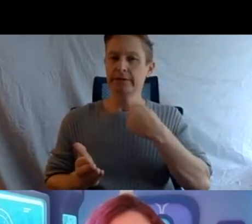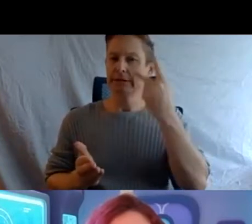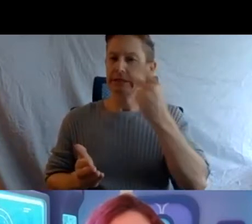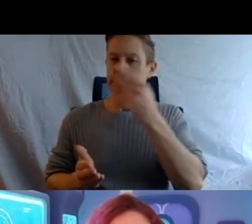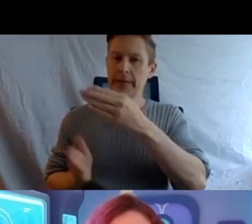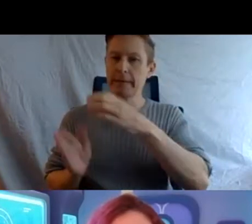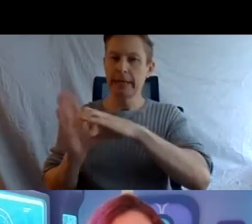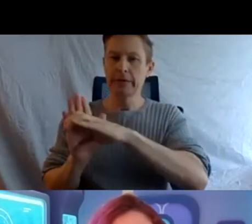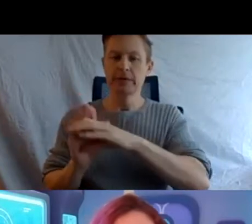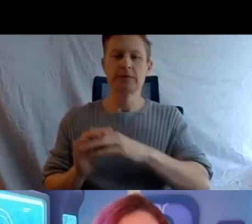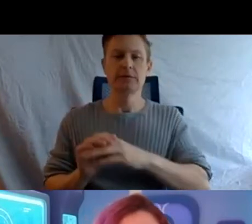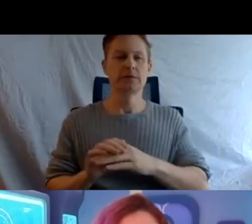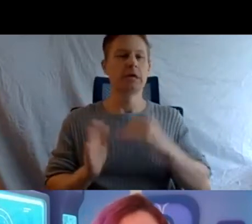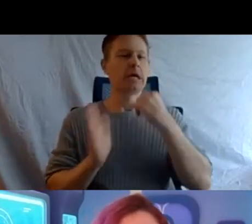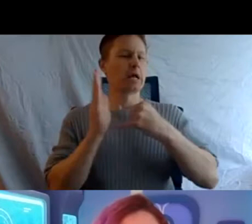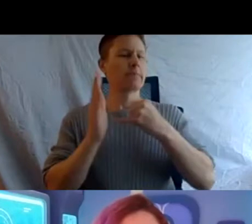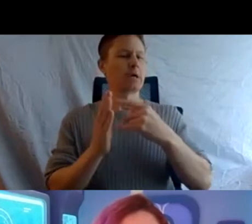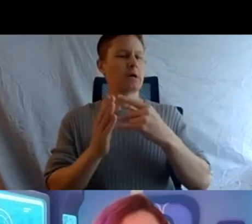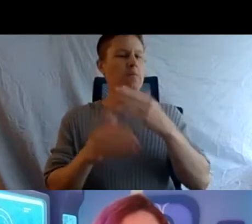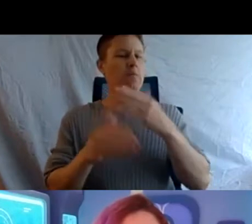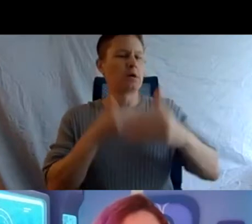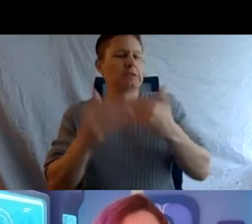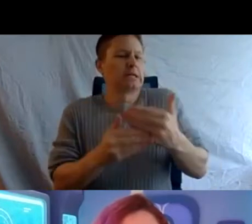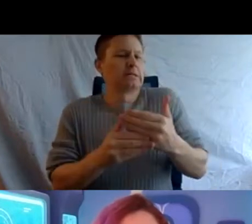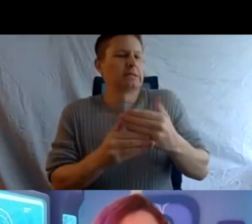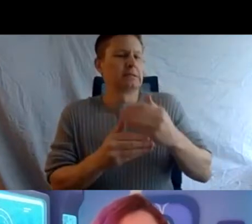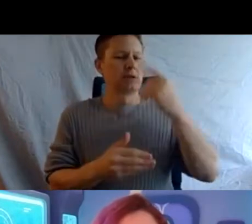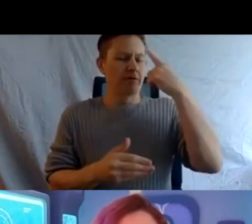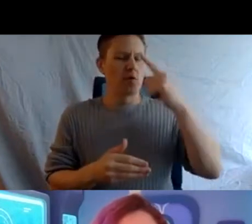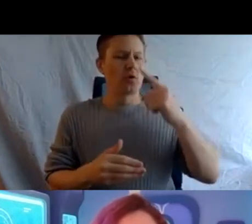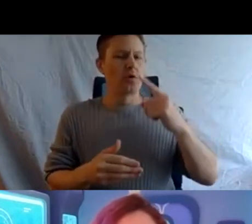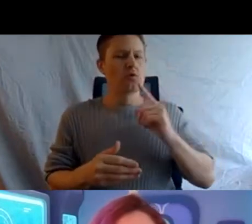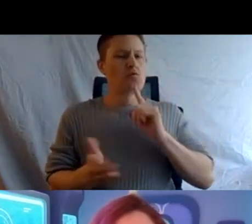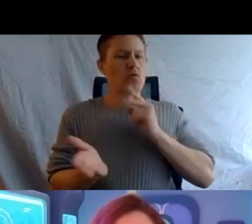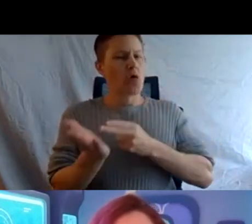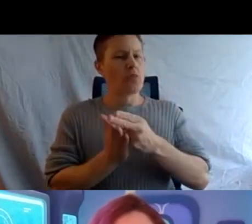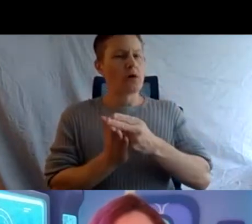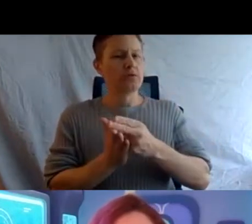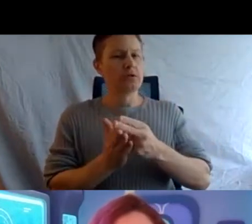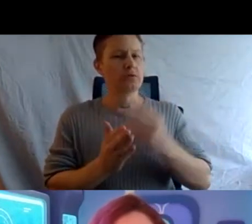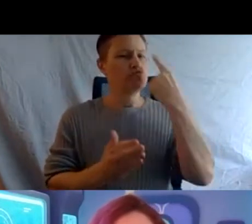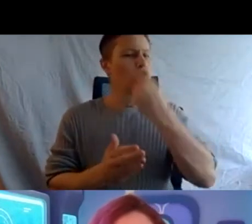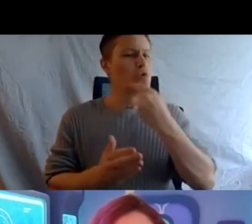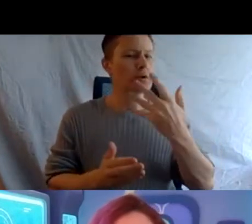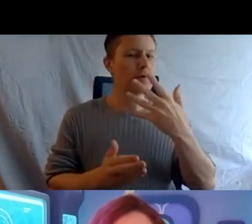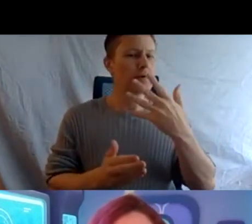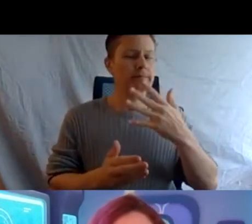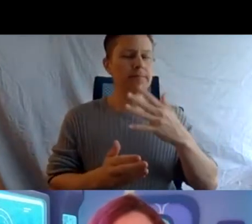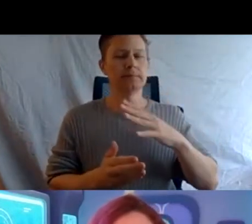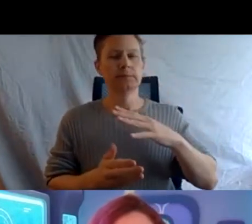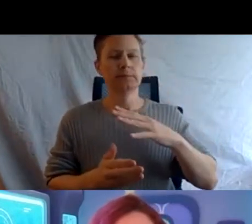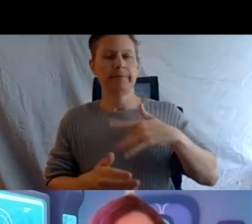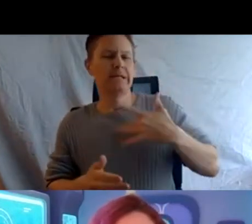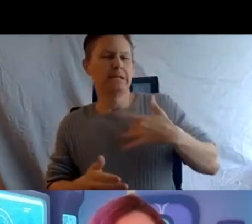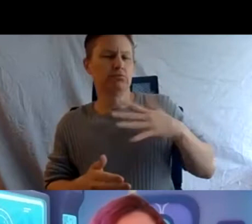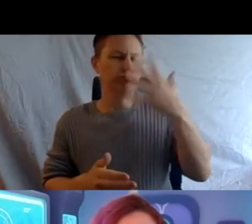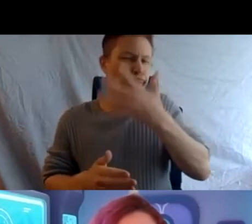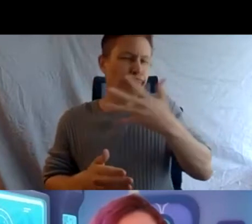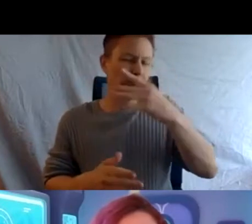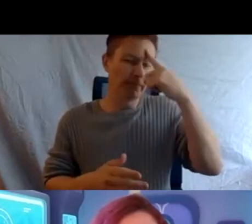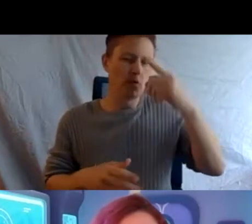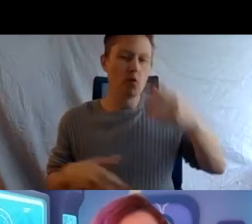in terms of creating an authentic look and feel of the wheelchair and the way he moves within it?